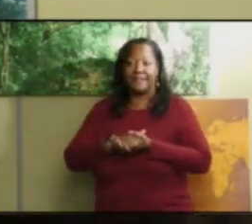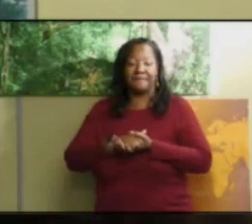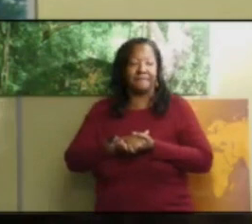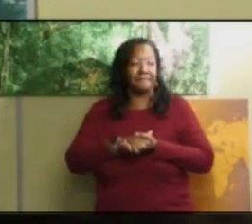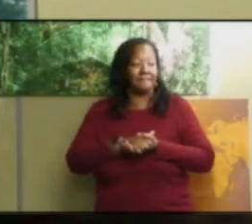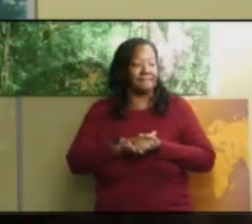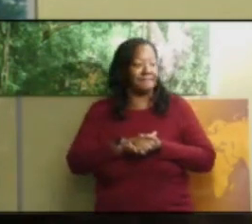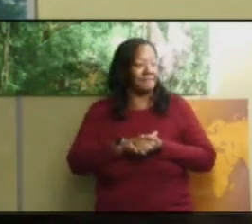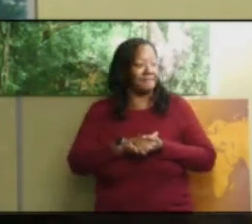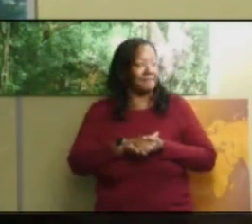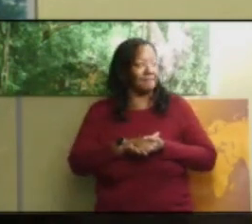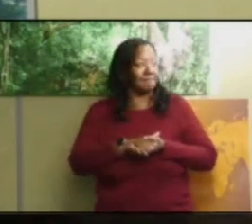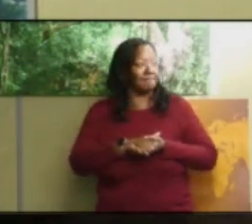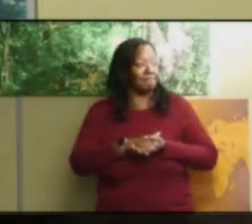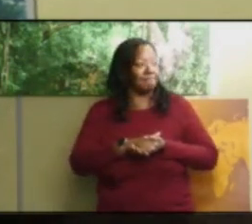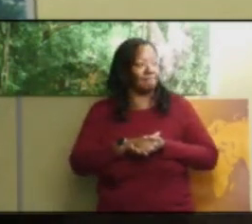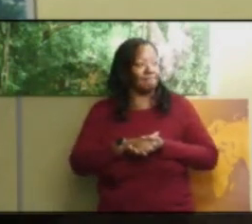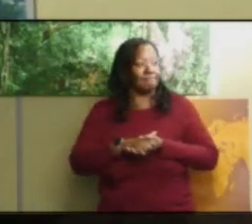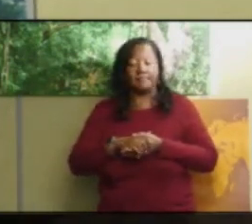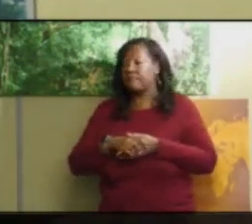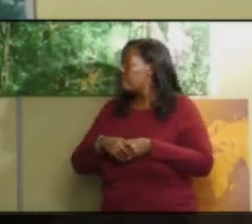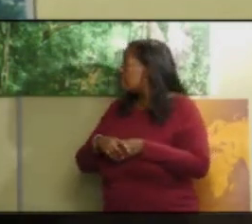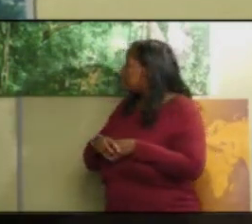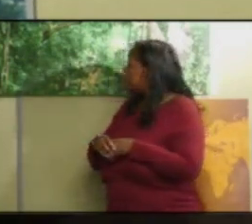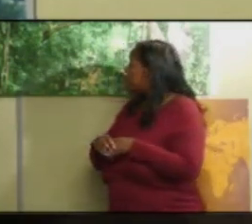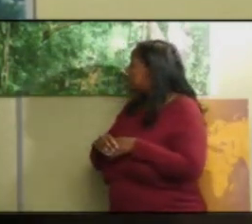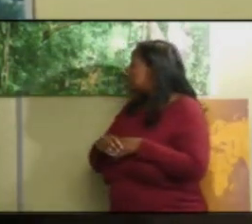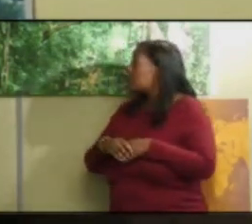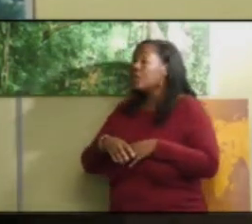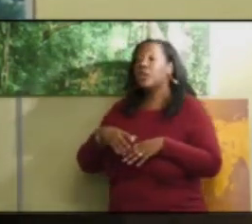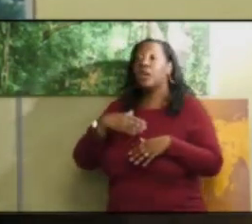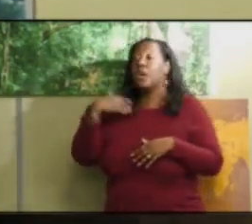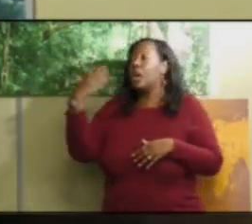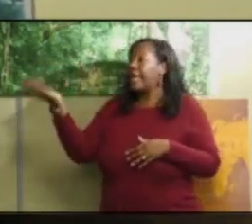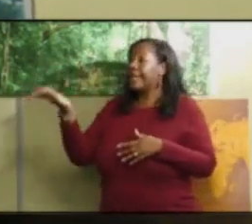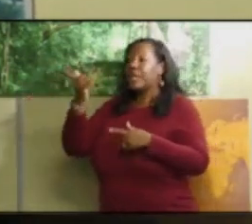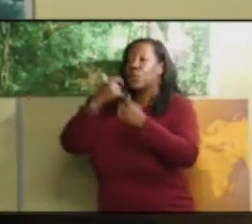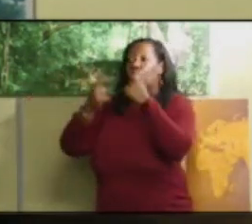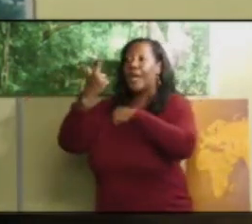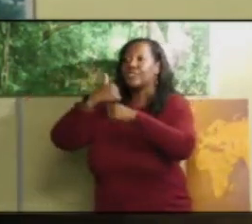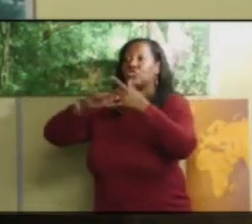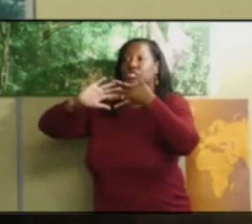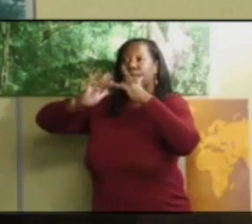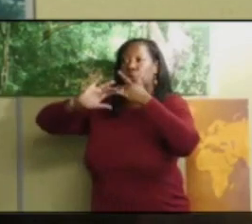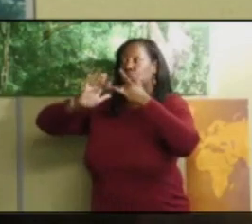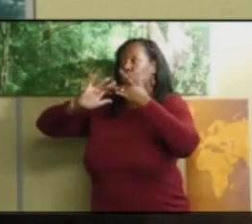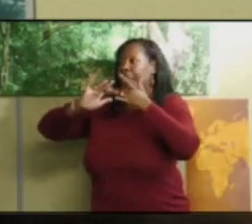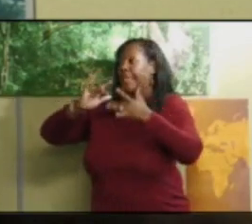No. Okay. Anyone virtually have any questions?